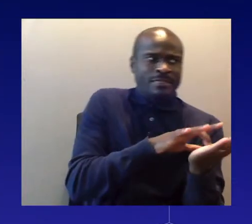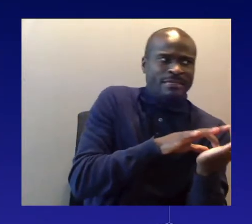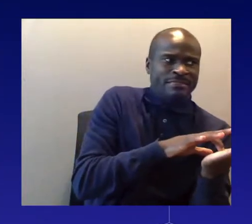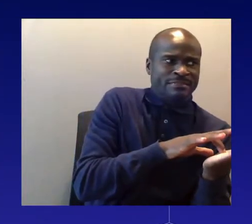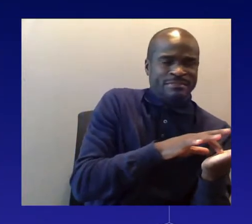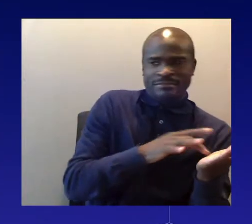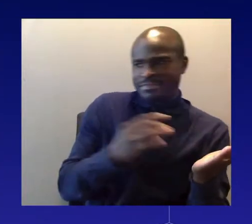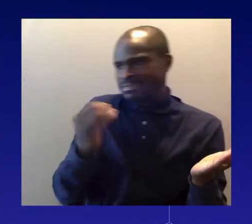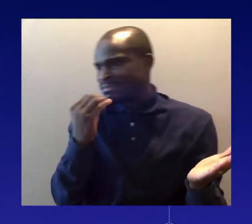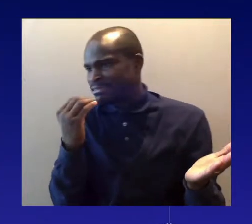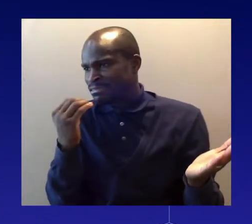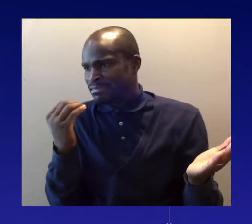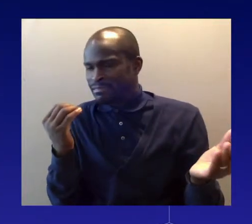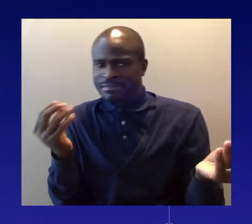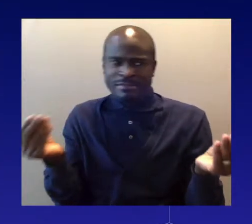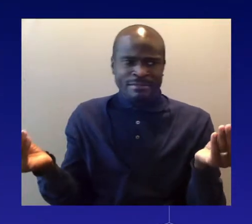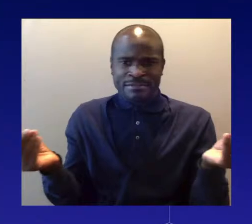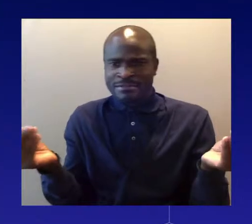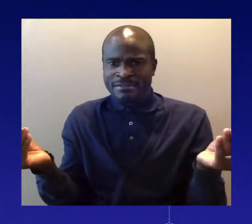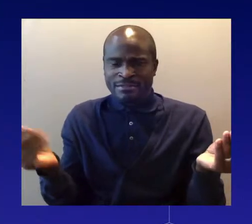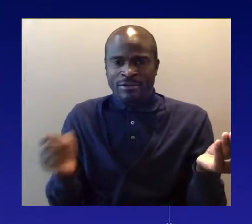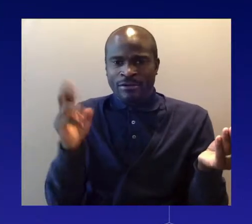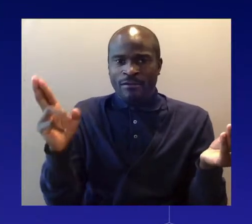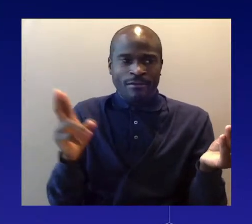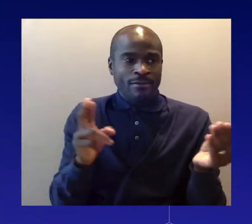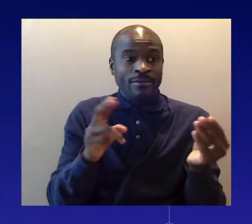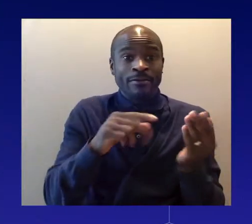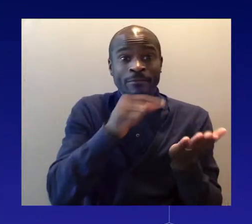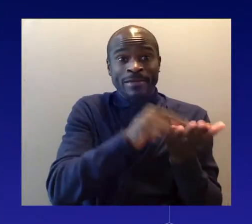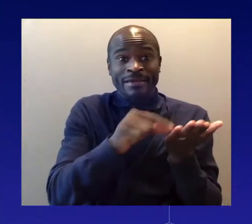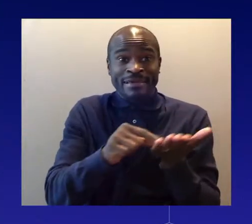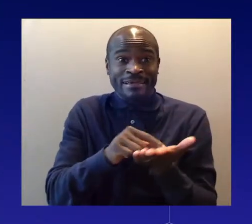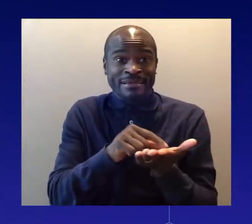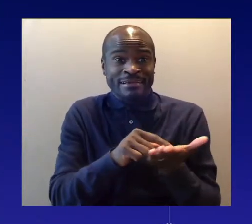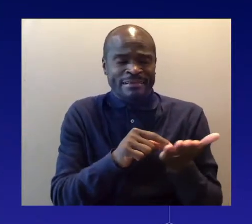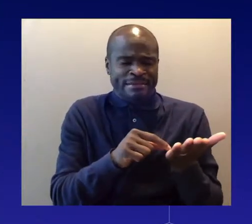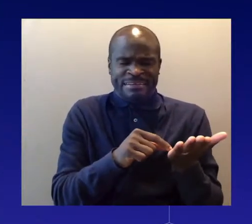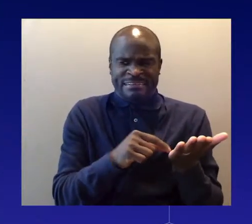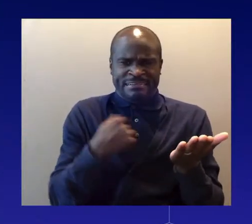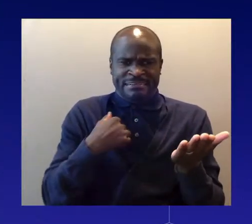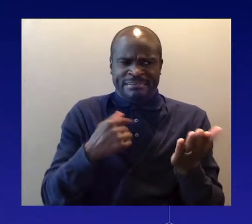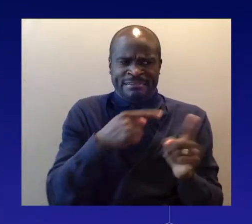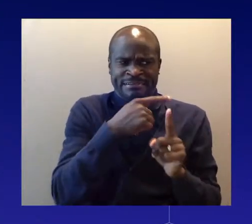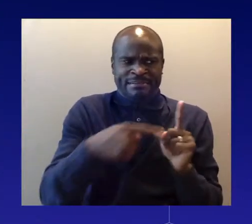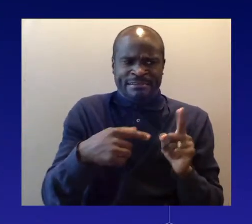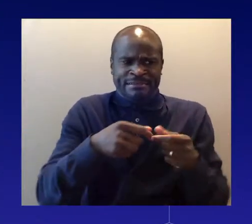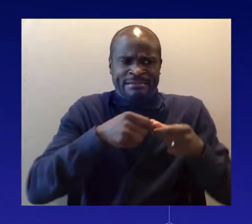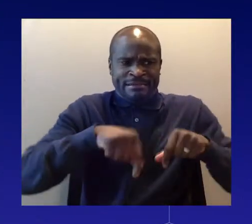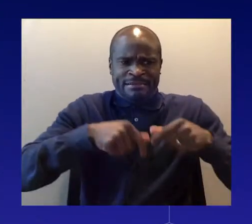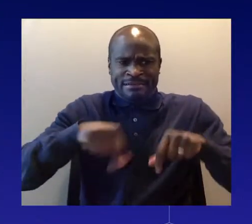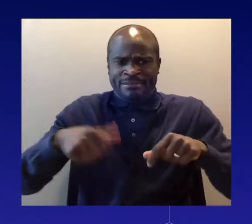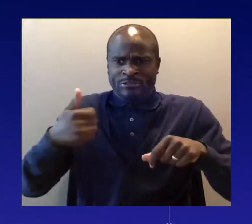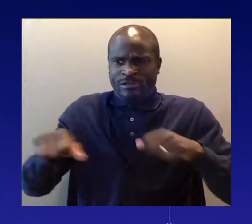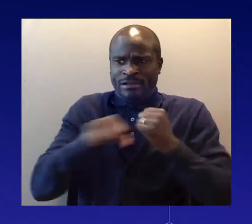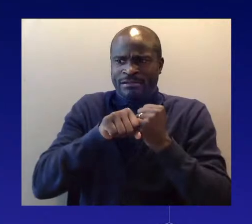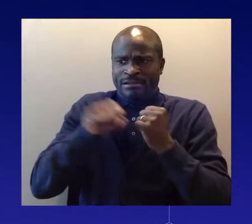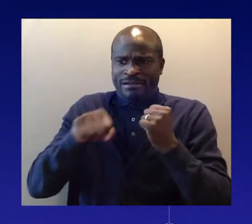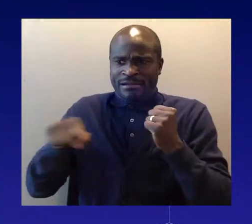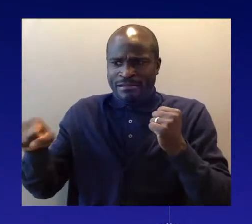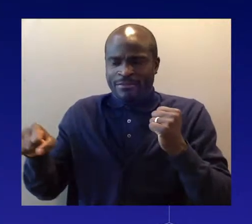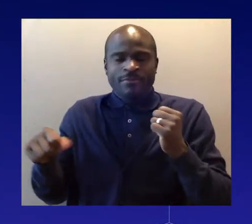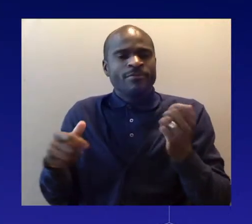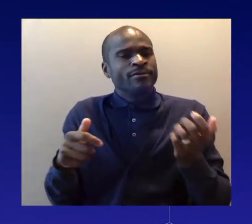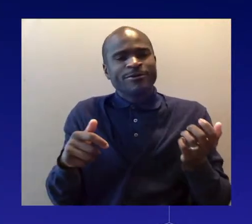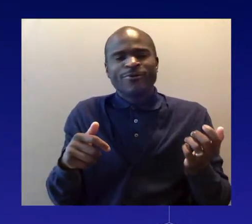table or splitting pills so they can make their medications last longer. So I think in ways both big and small, access